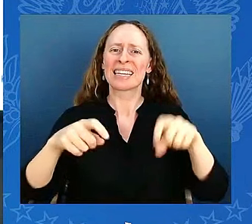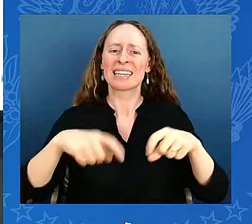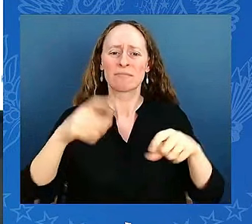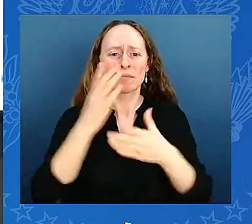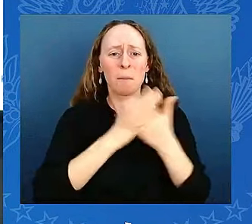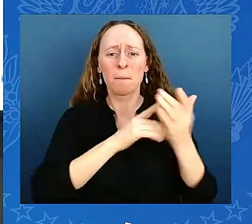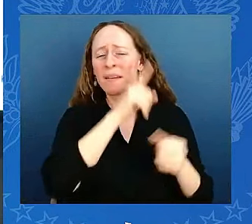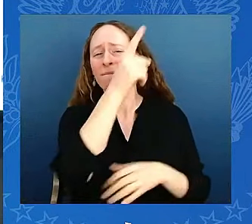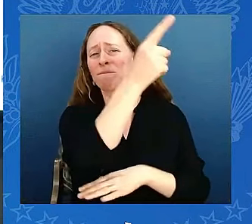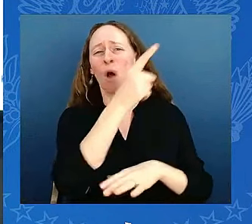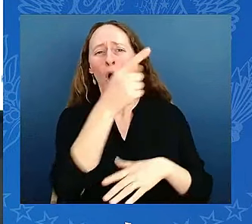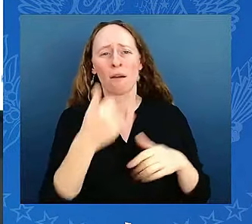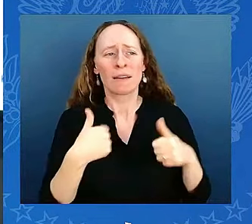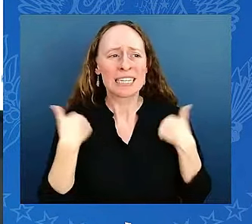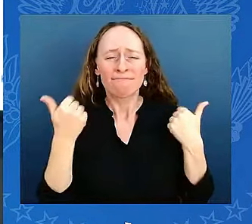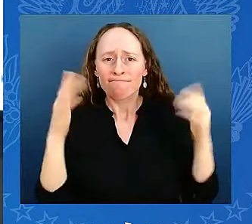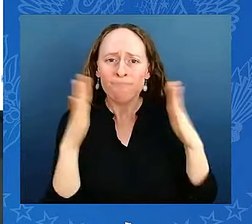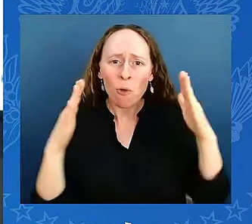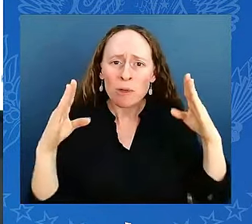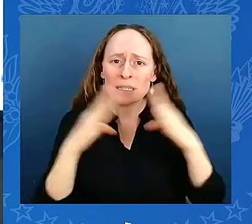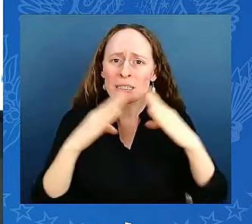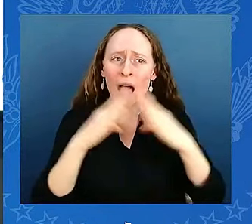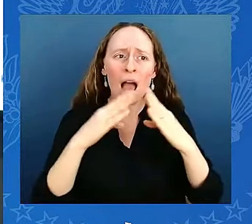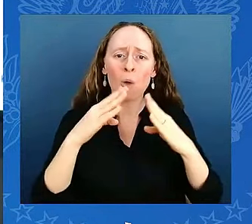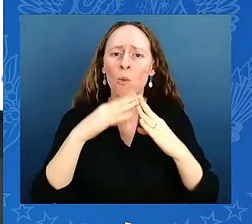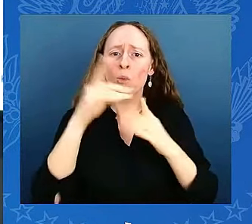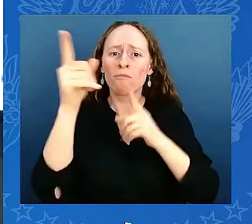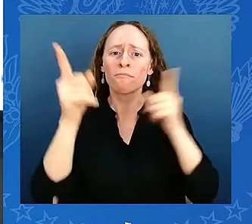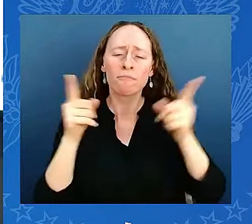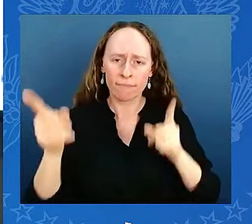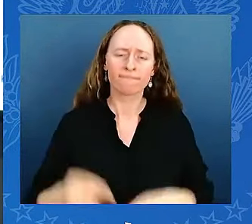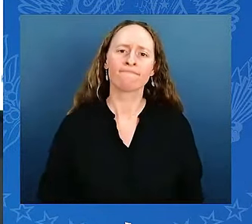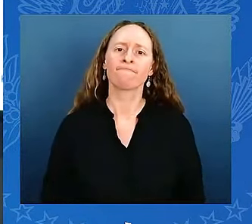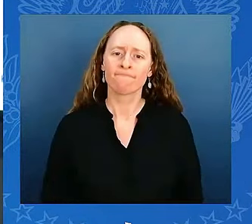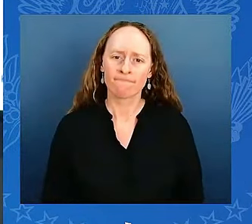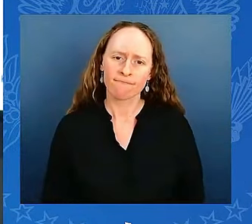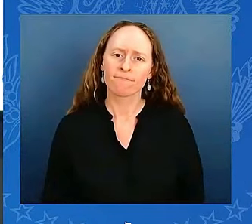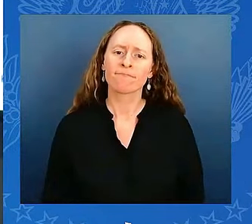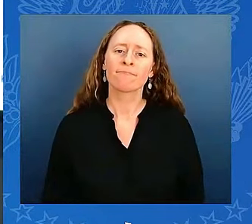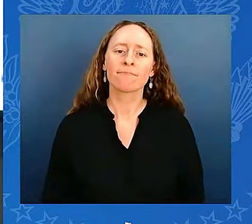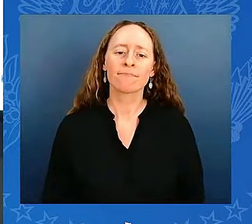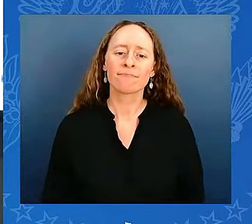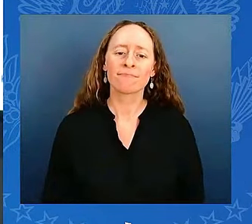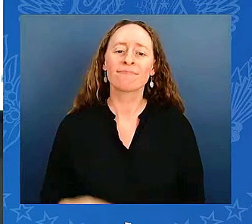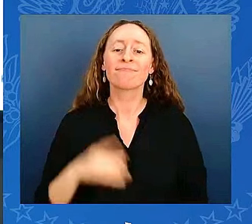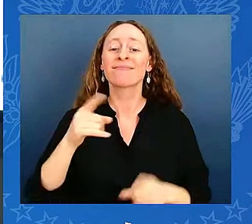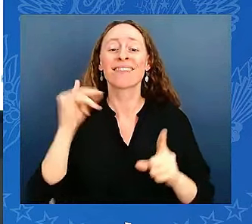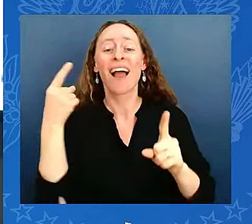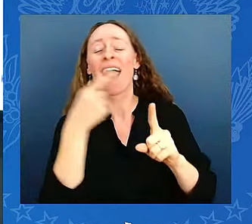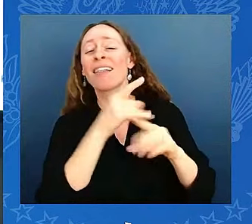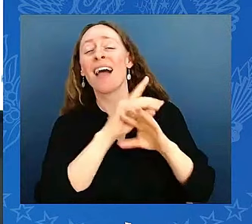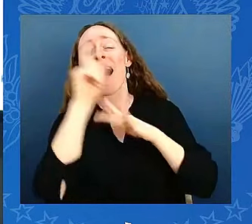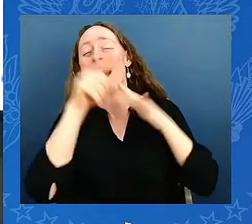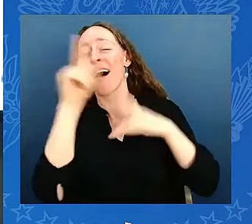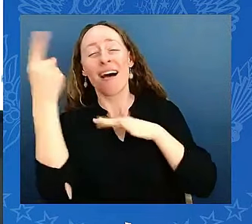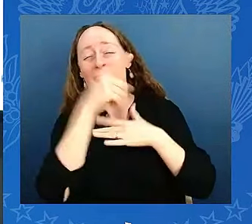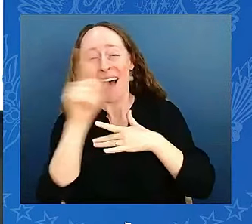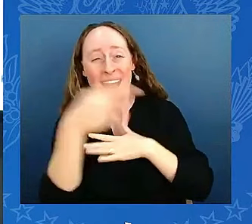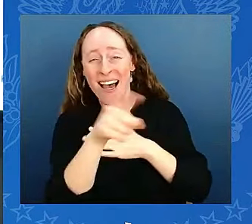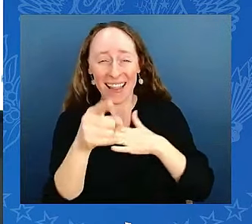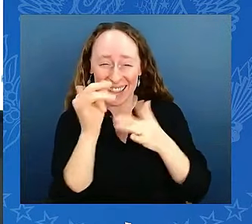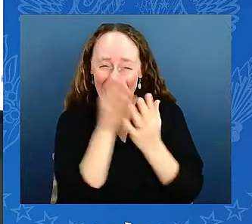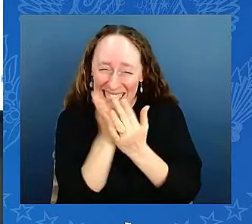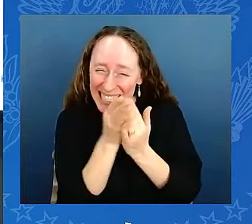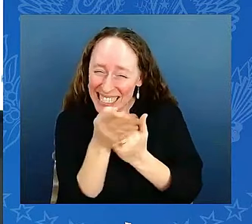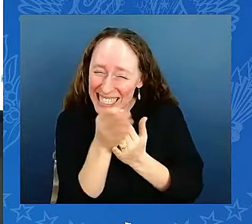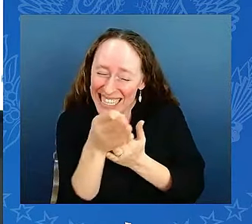last tactical mile. The last tactical mile. Simply put, we've got the capabilities to get the job done, and we're going to get it